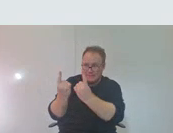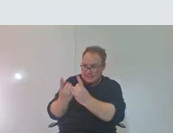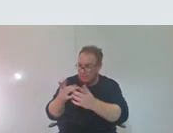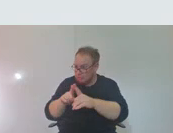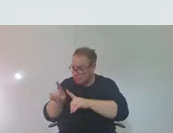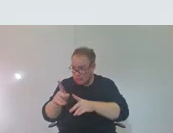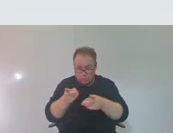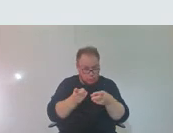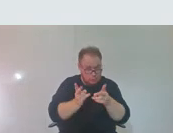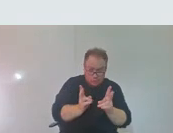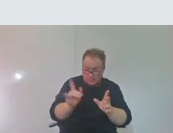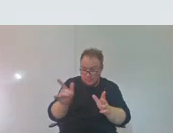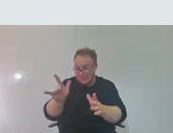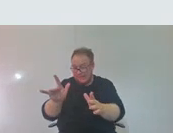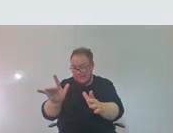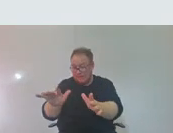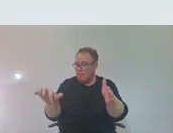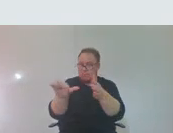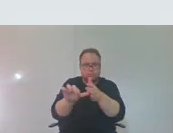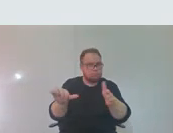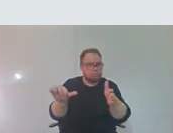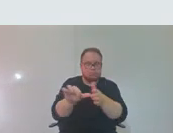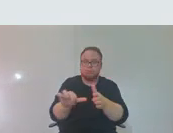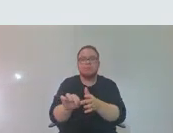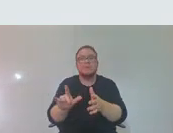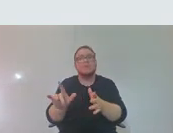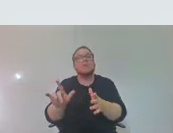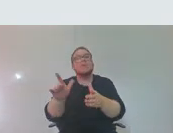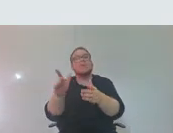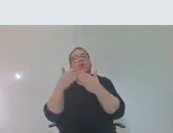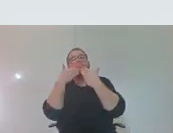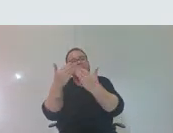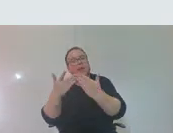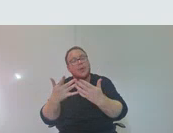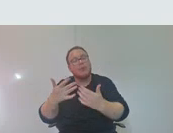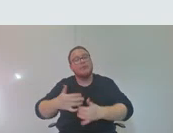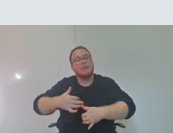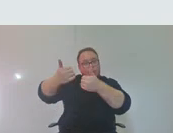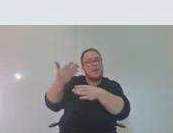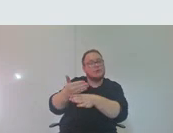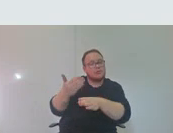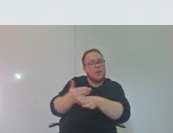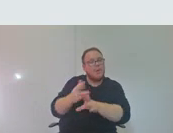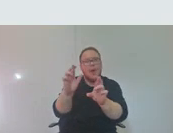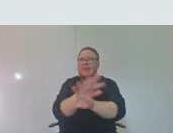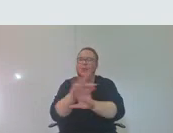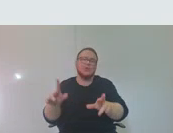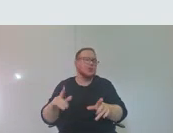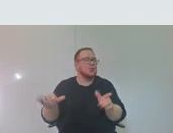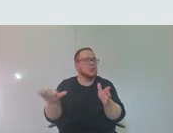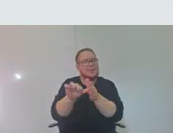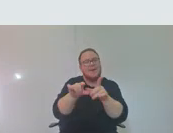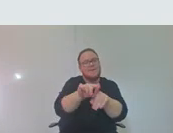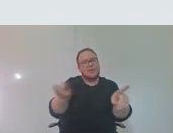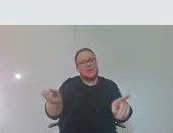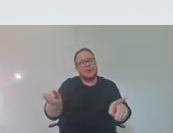to interpret for our hearing impaired audience, I think you've done a sterling job around that, and hopefully we didn't make your job too difficult for you.